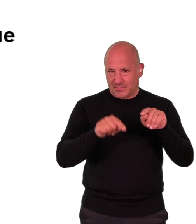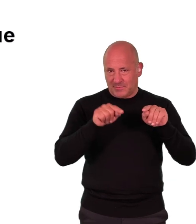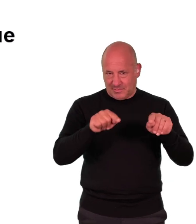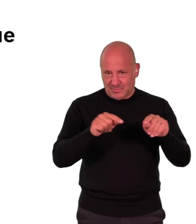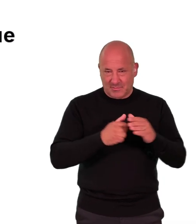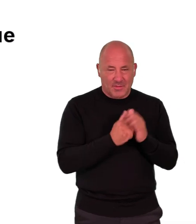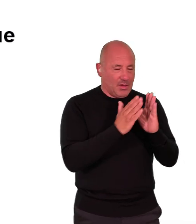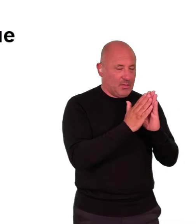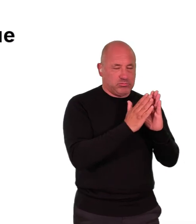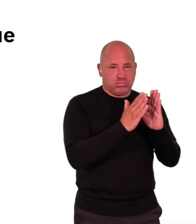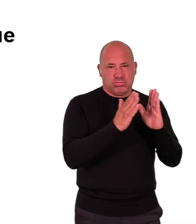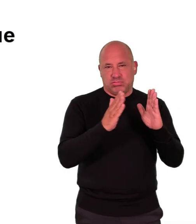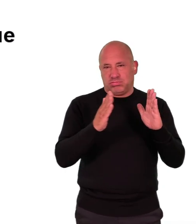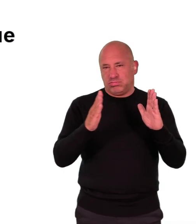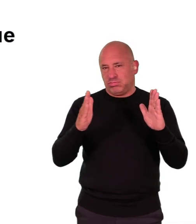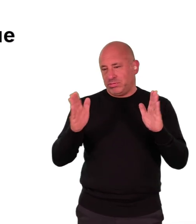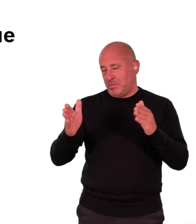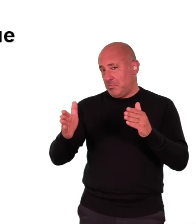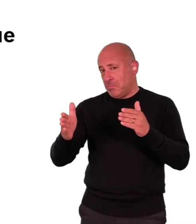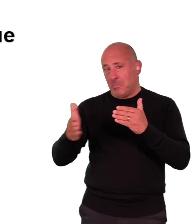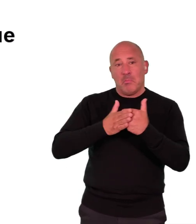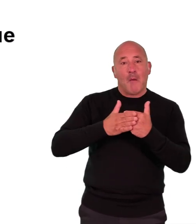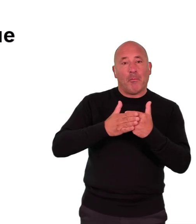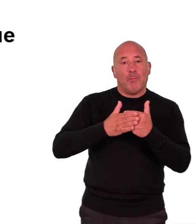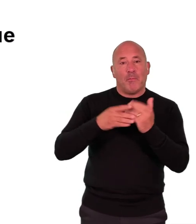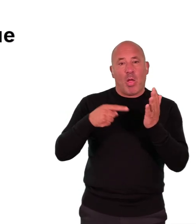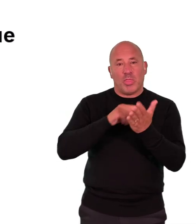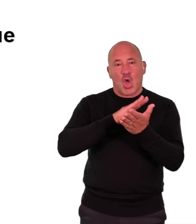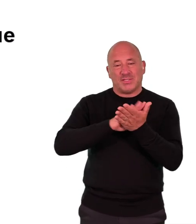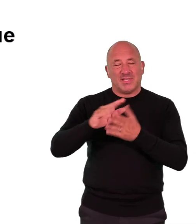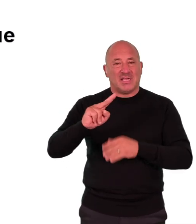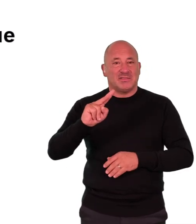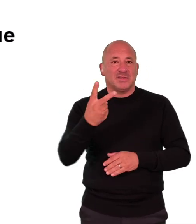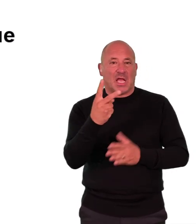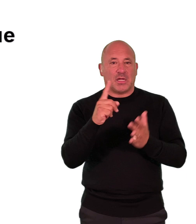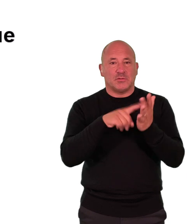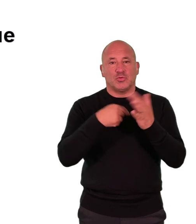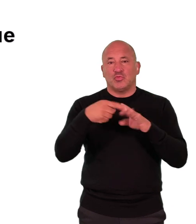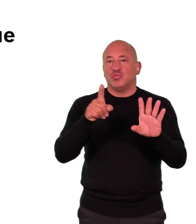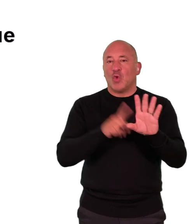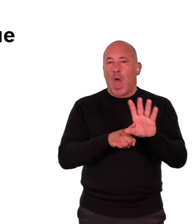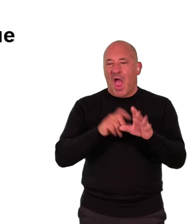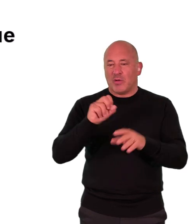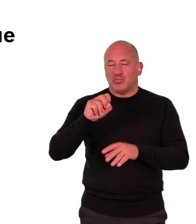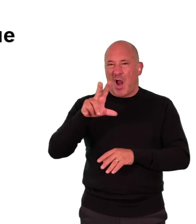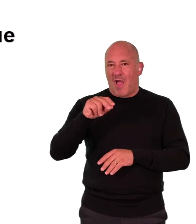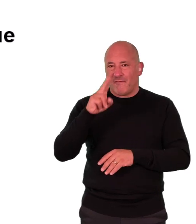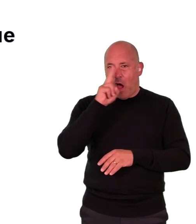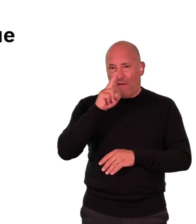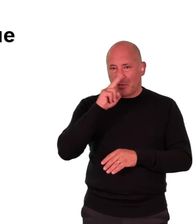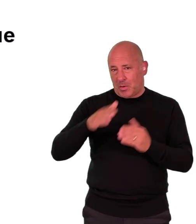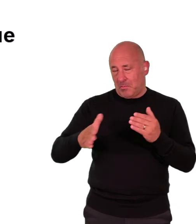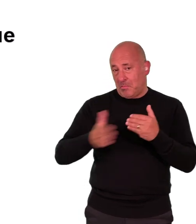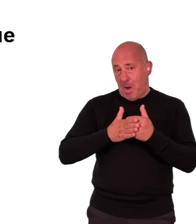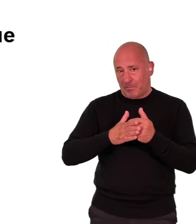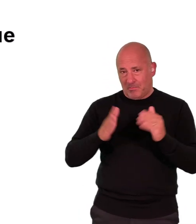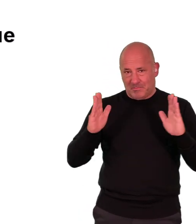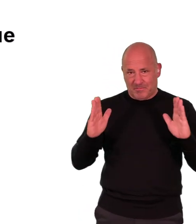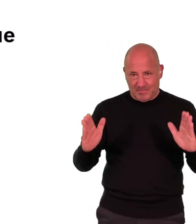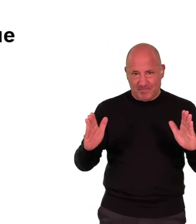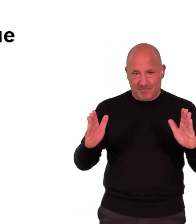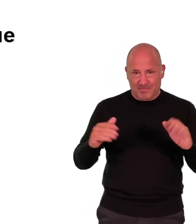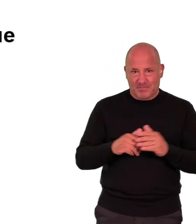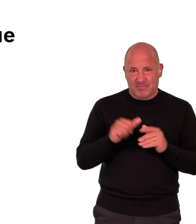October. Access support is open now, and we can guarantee that requests received up until midday on Thursday the 11th of June will be